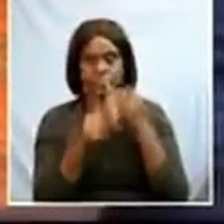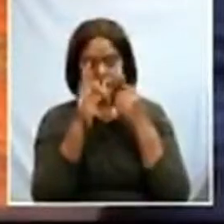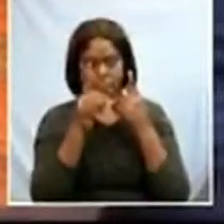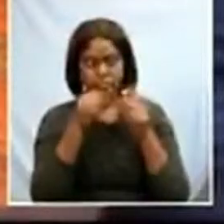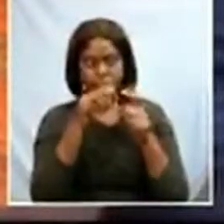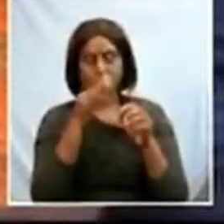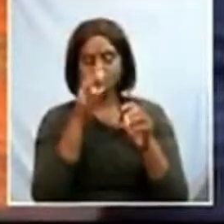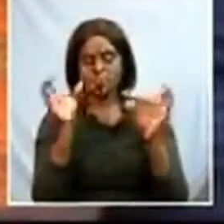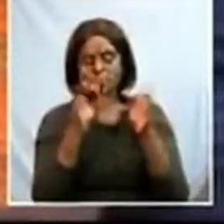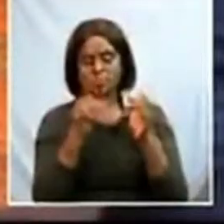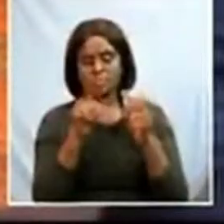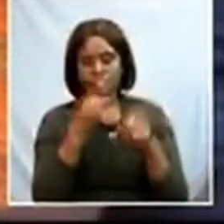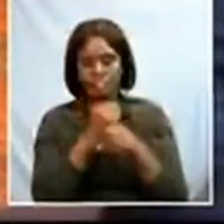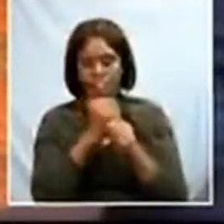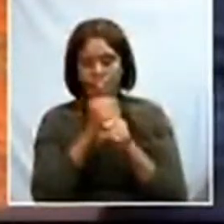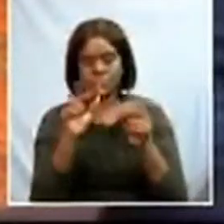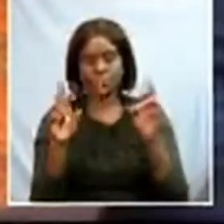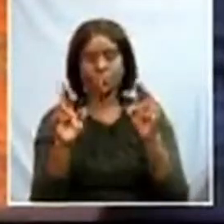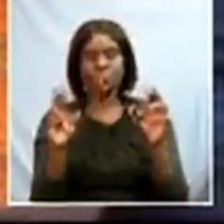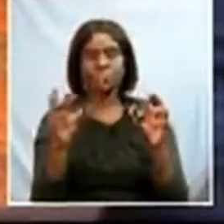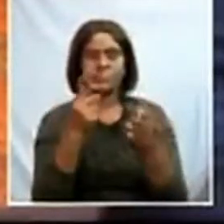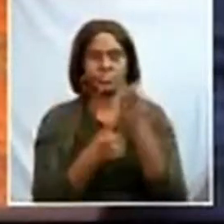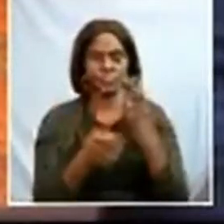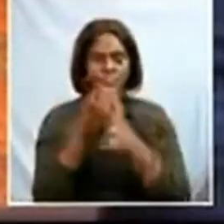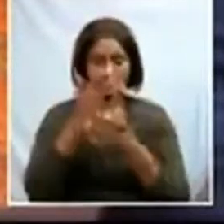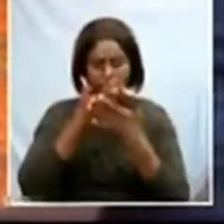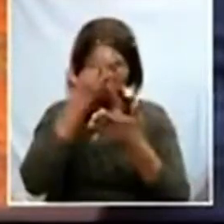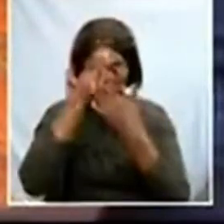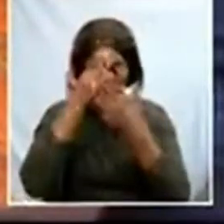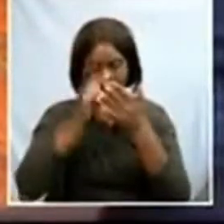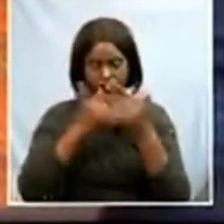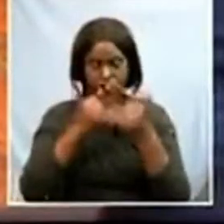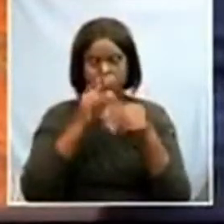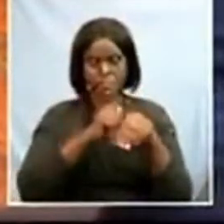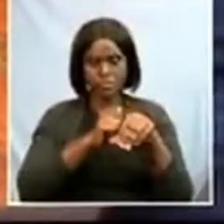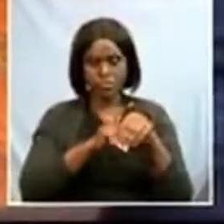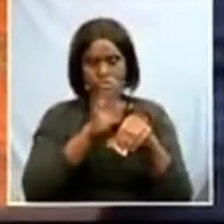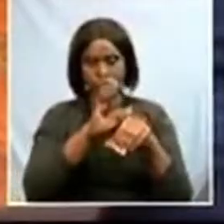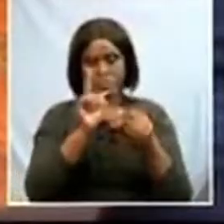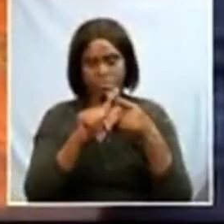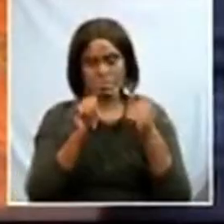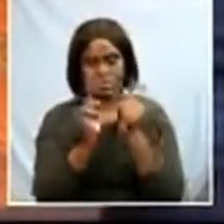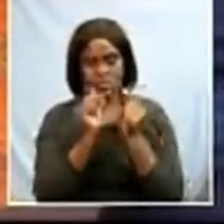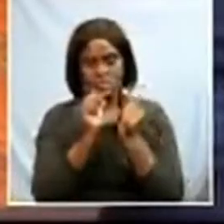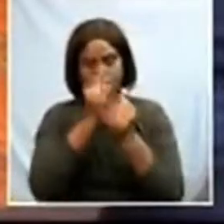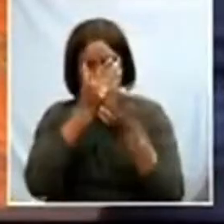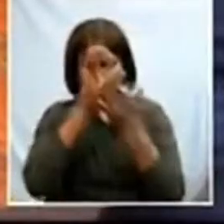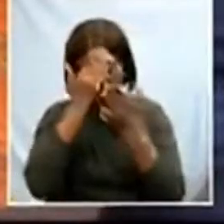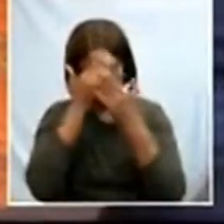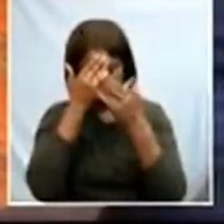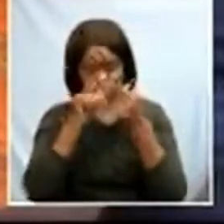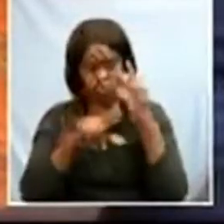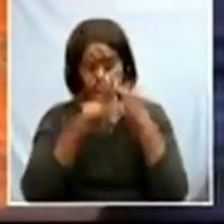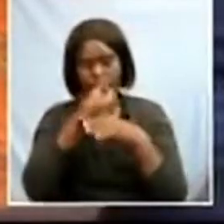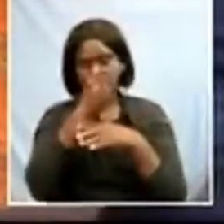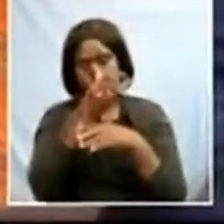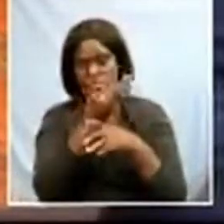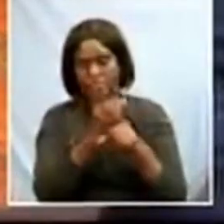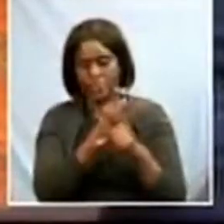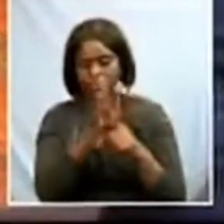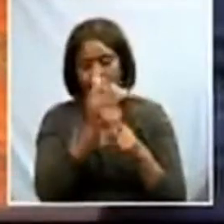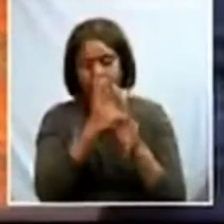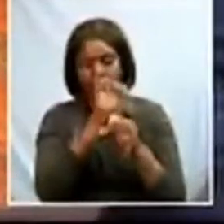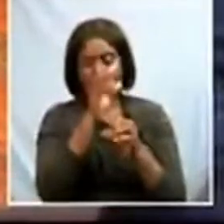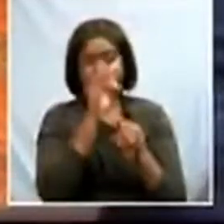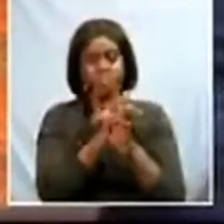of the committee was that we consult the students. So we are now at that stage to meet the students to find out from them if they are willing